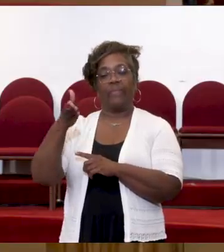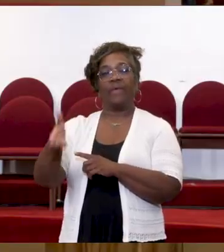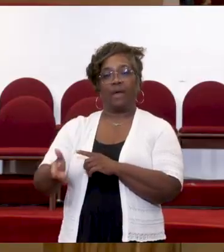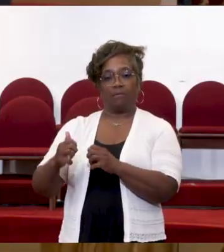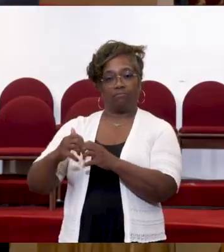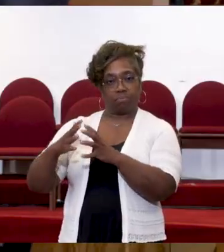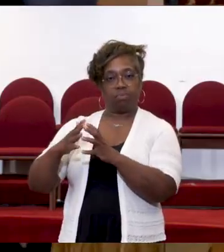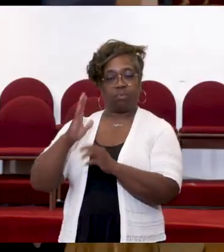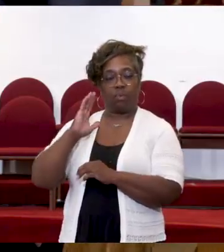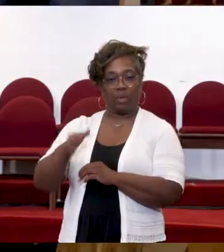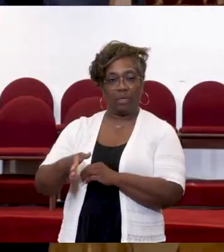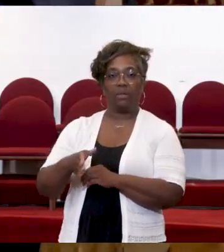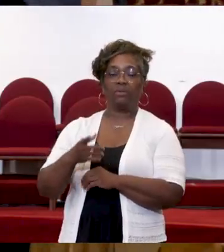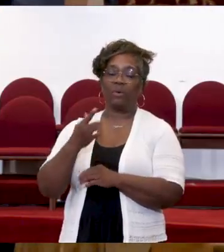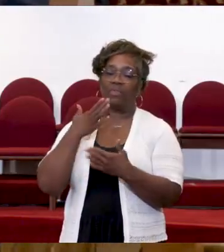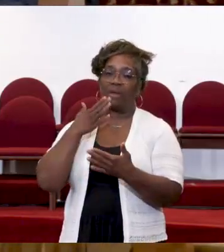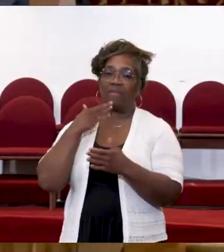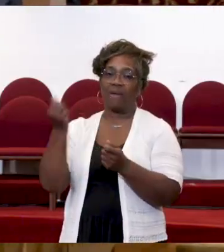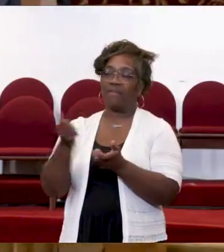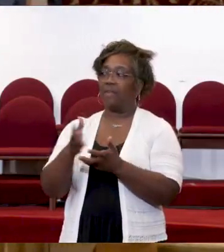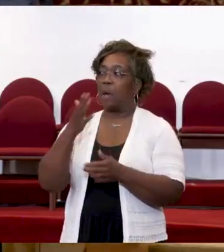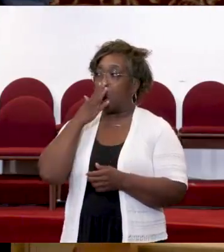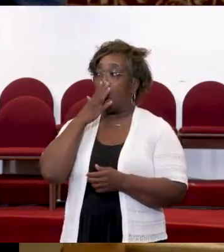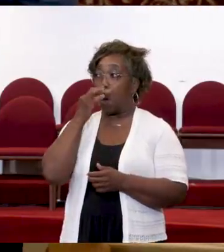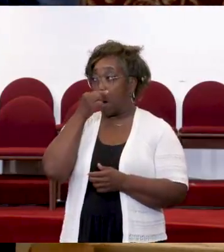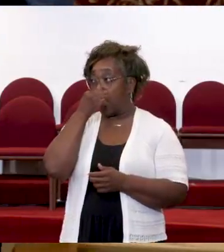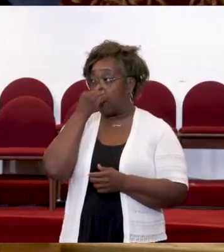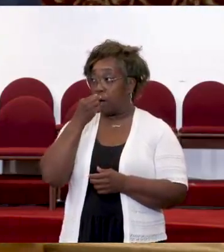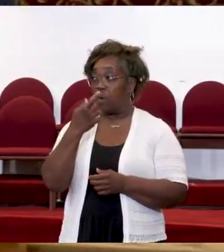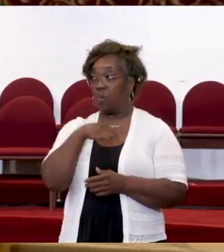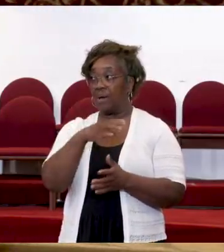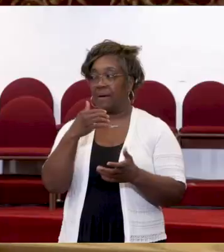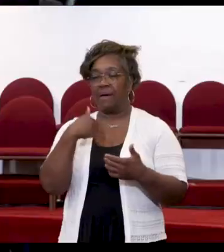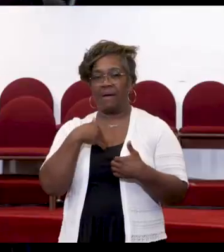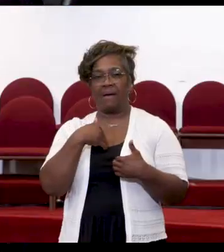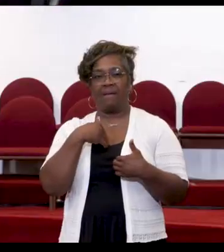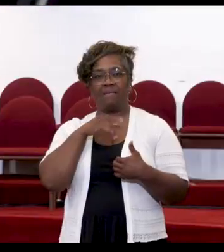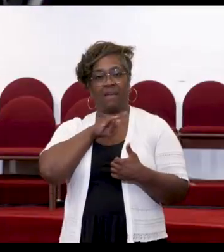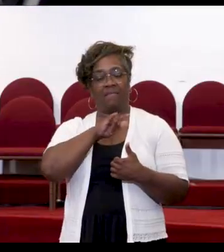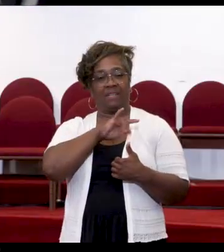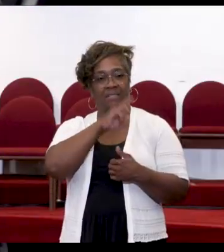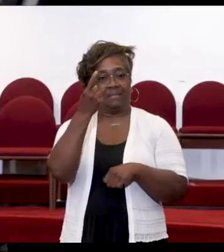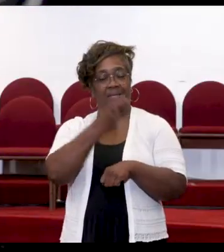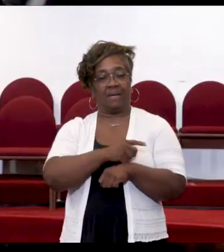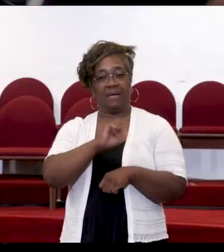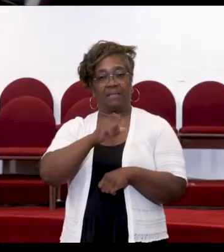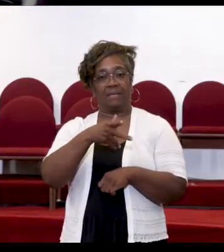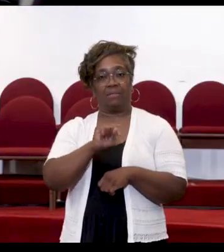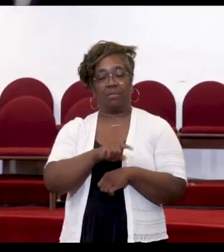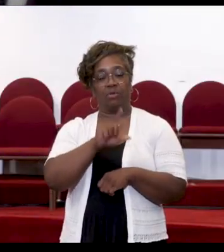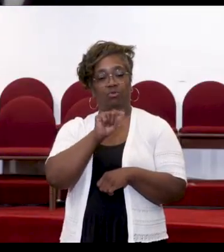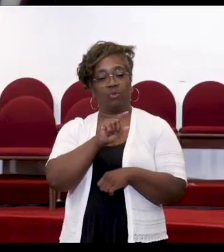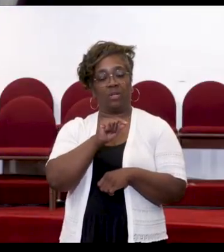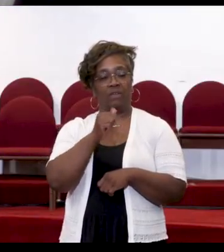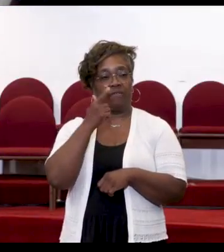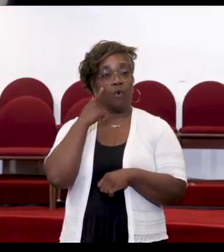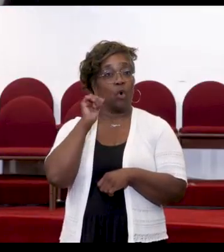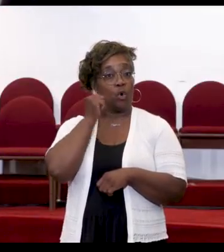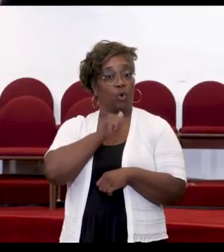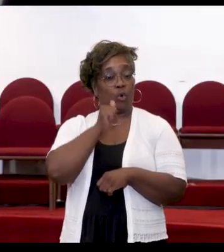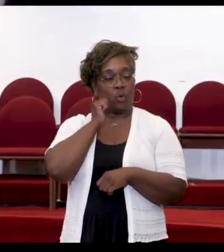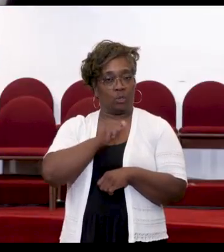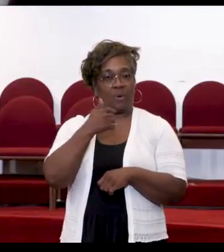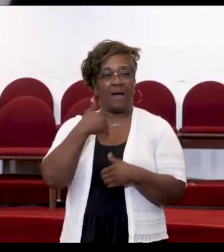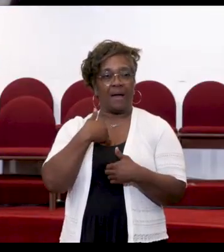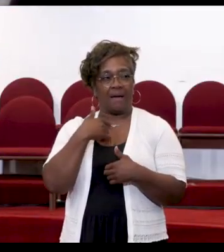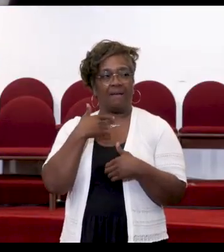So thank you for all you've done. And so we have Girls in Aviation Day coming up on September the 20th. We got room for about 20 more girls. And so we're looking forward